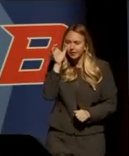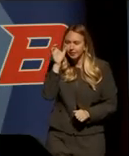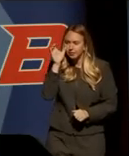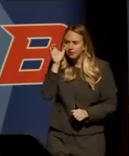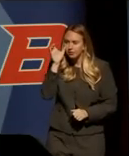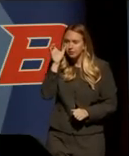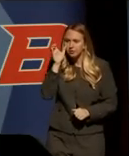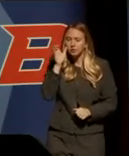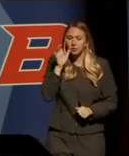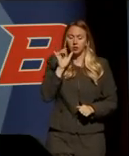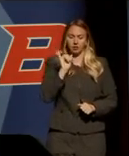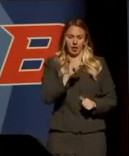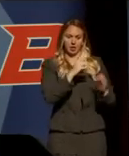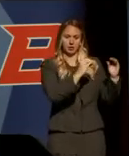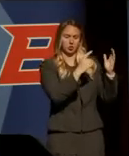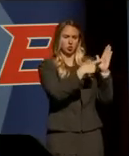another,